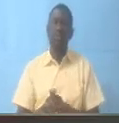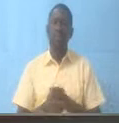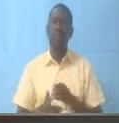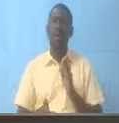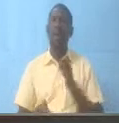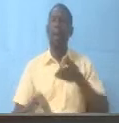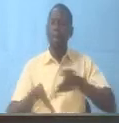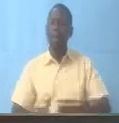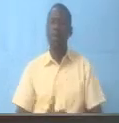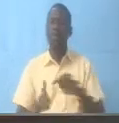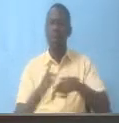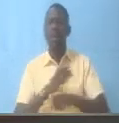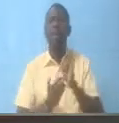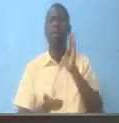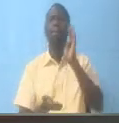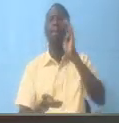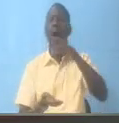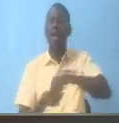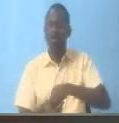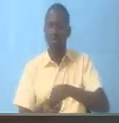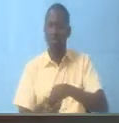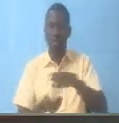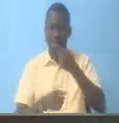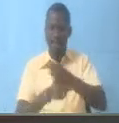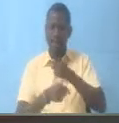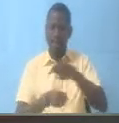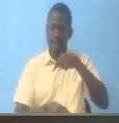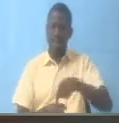October 1960.